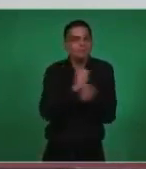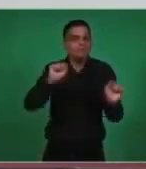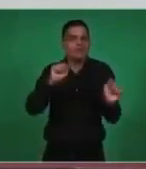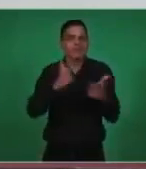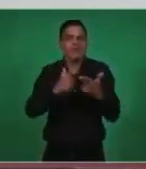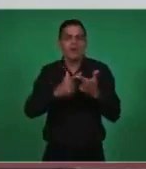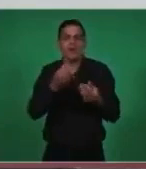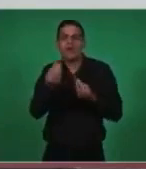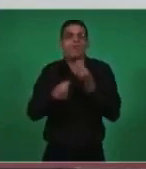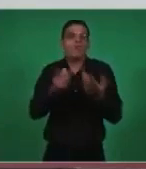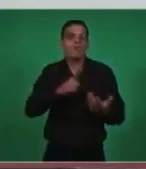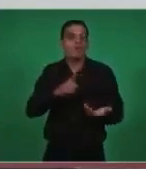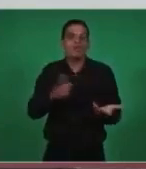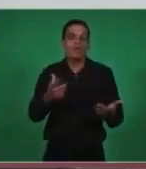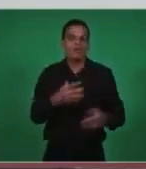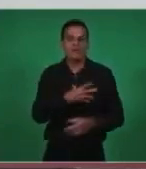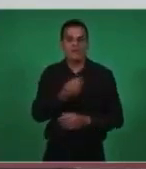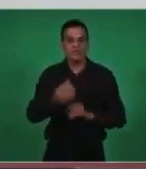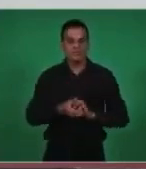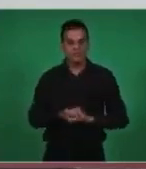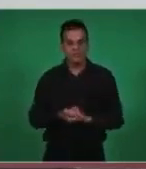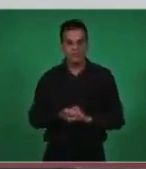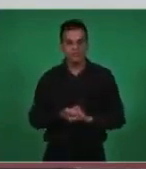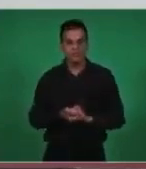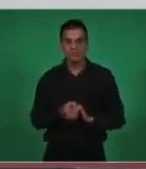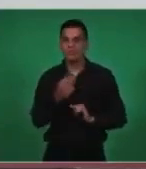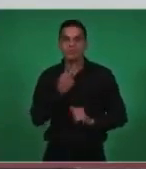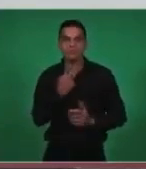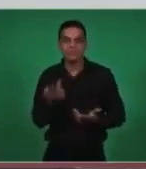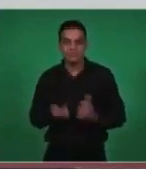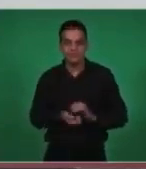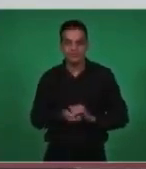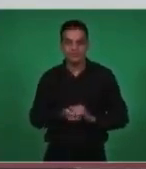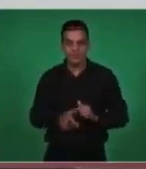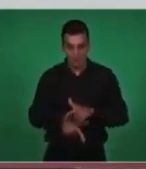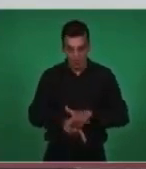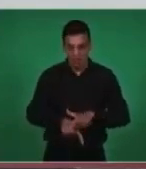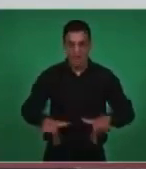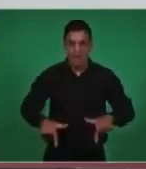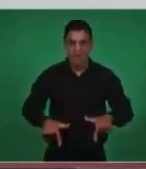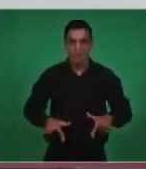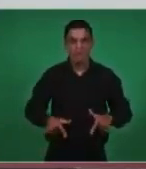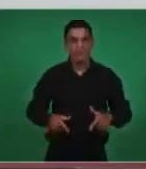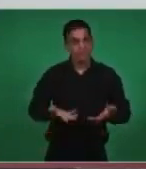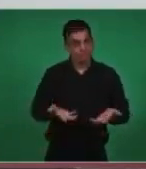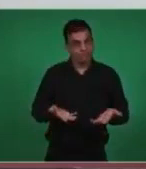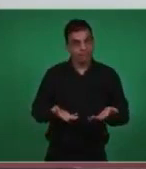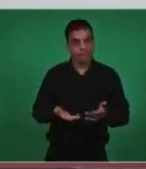How many impossible things God has already, how many prayers God has answered.